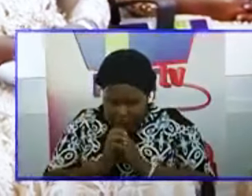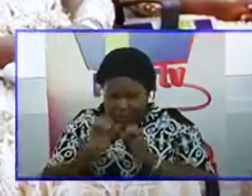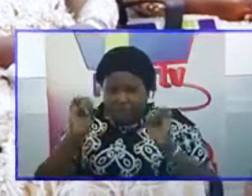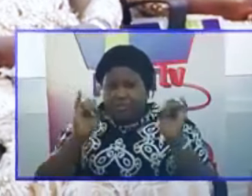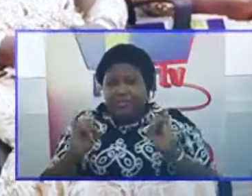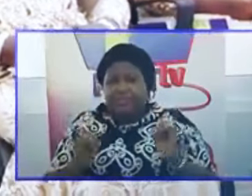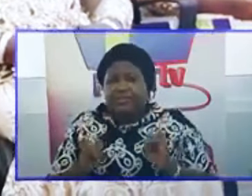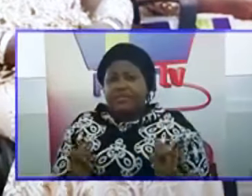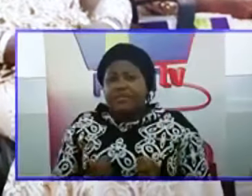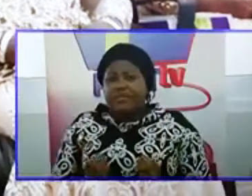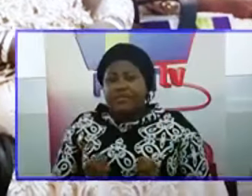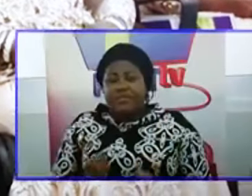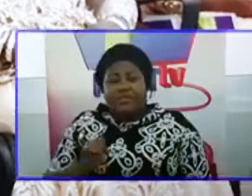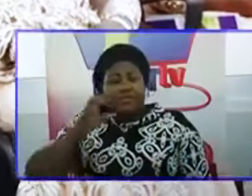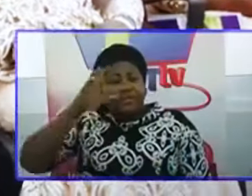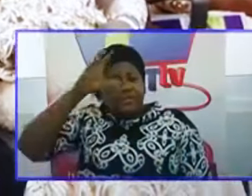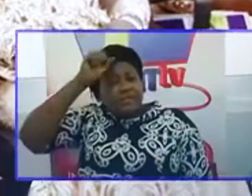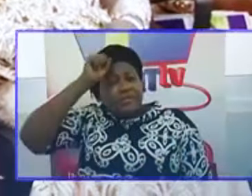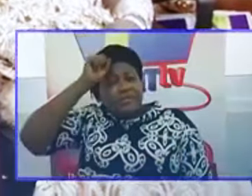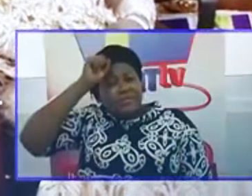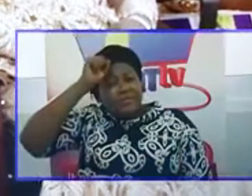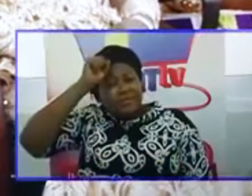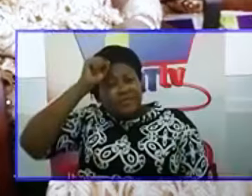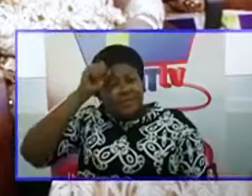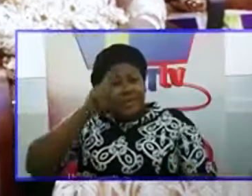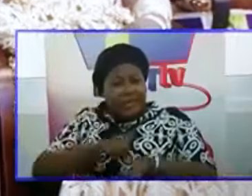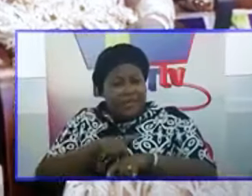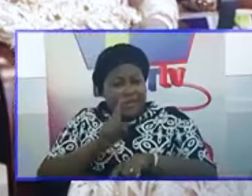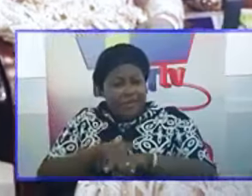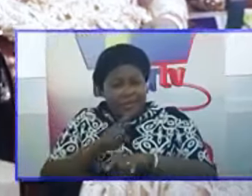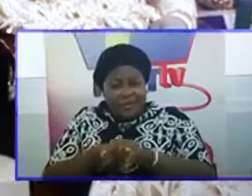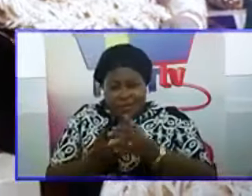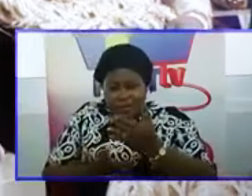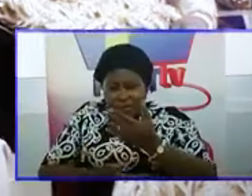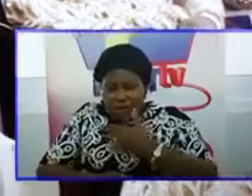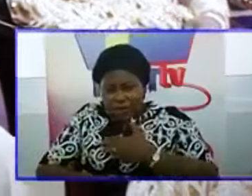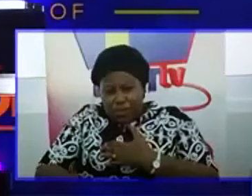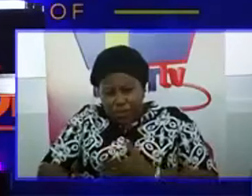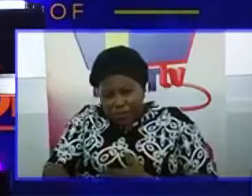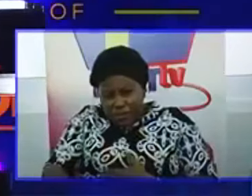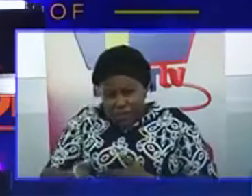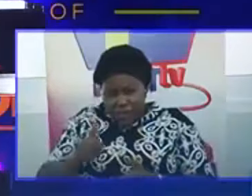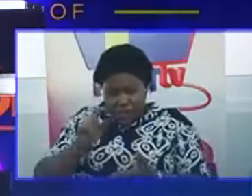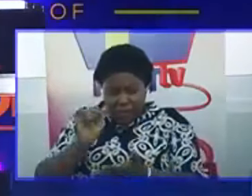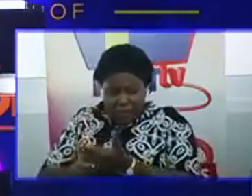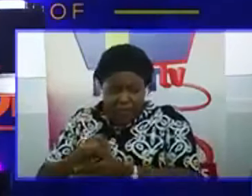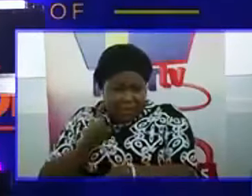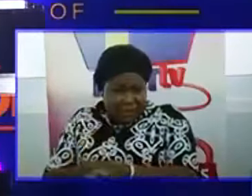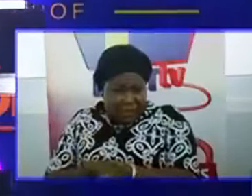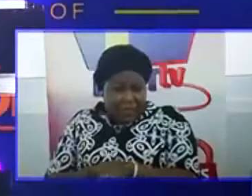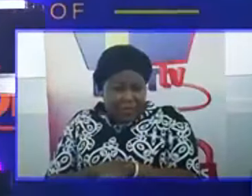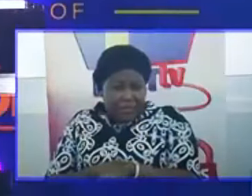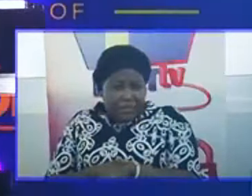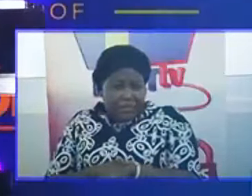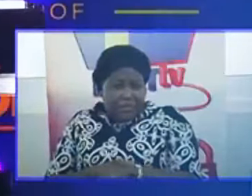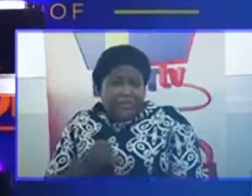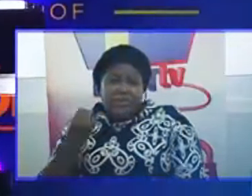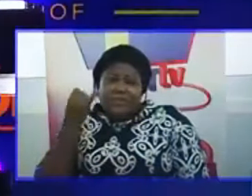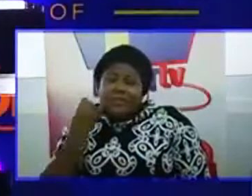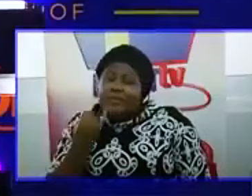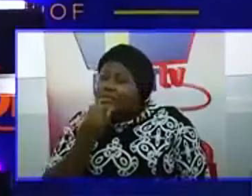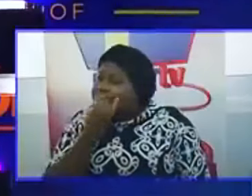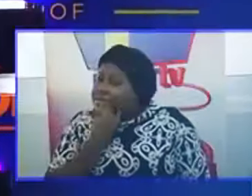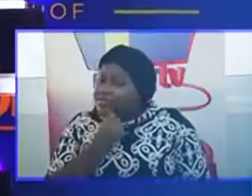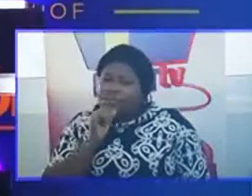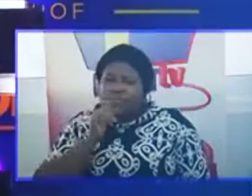Let's hold that one. He was also born at a time where the Bible says that in those days, Israel had no